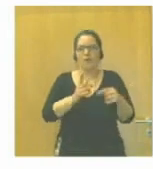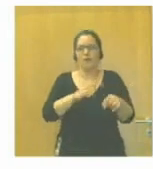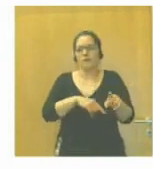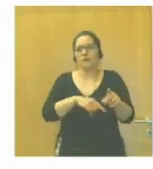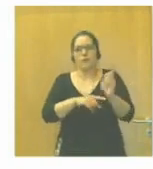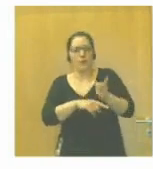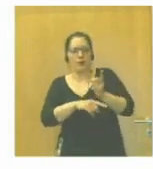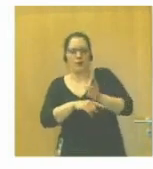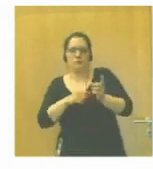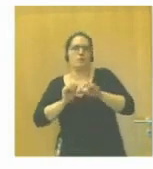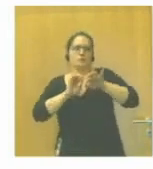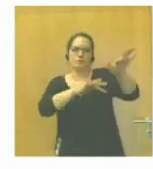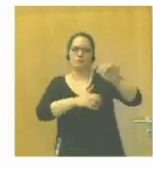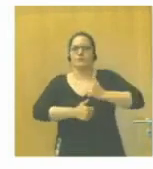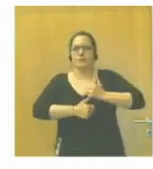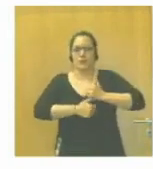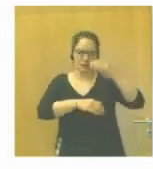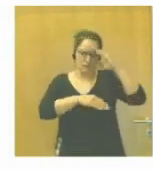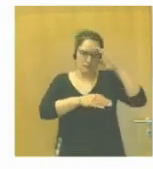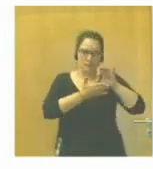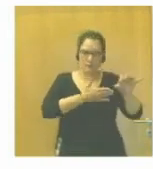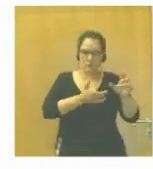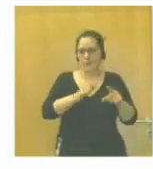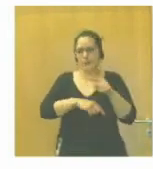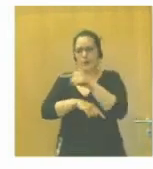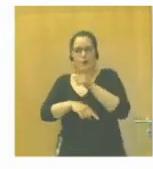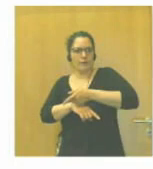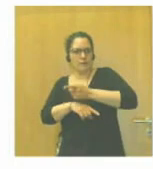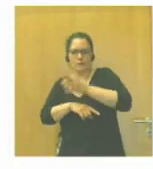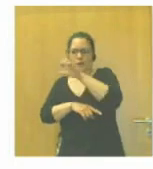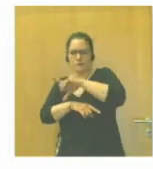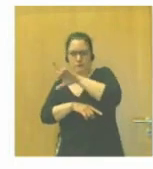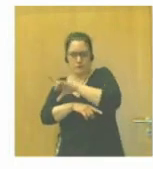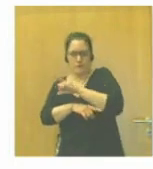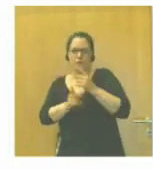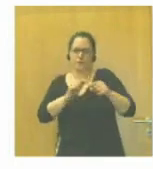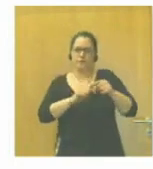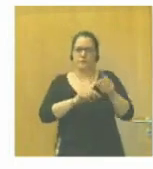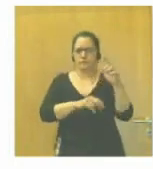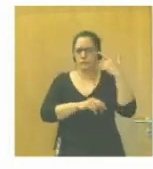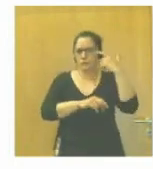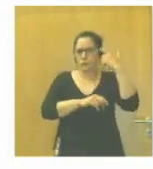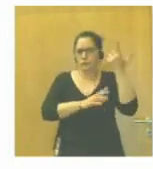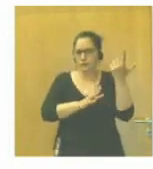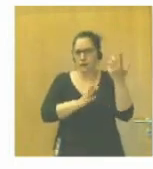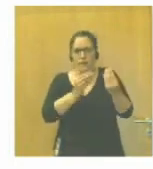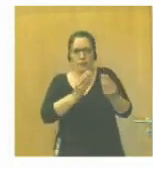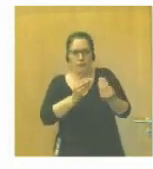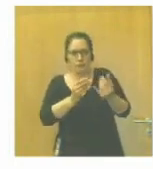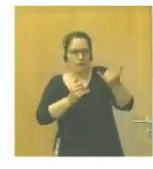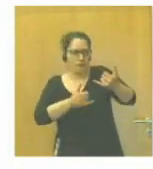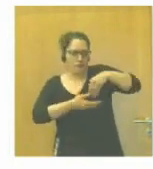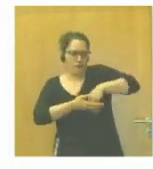those serving in the military to take their weapons home over the weekend. So just simply by removing access to lethal means,